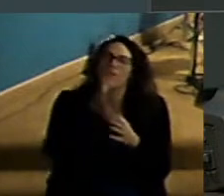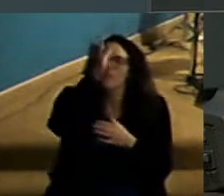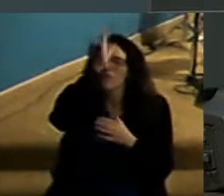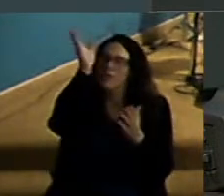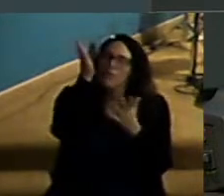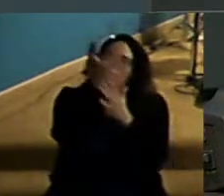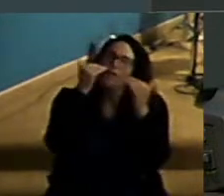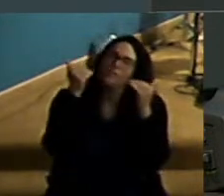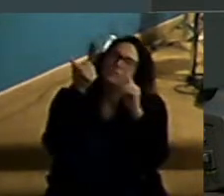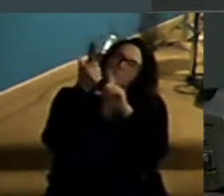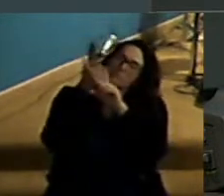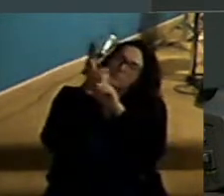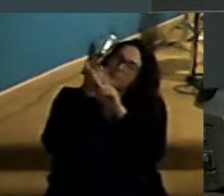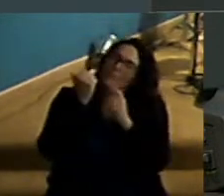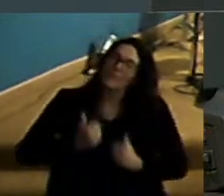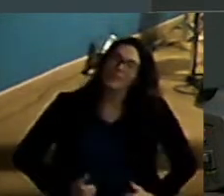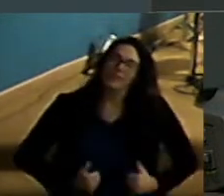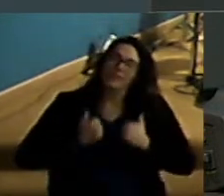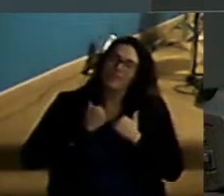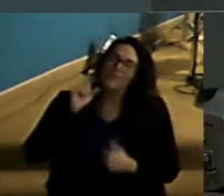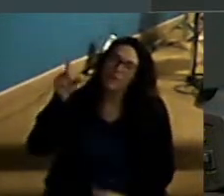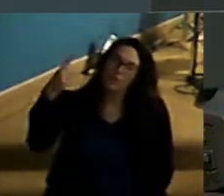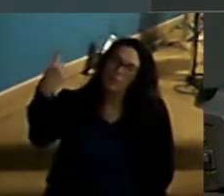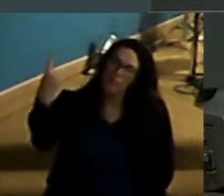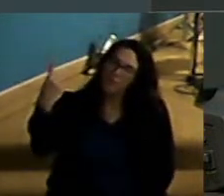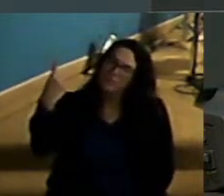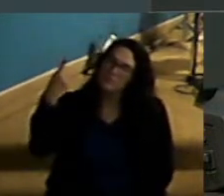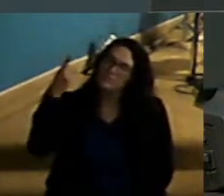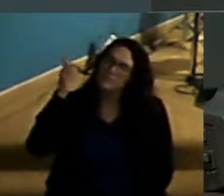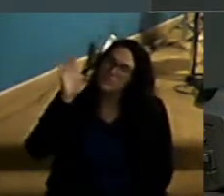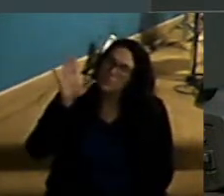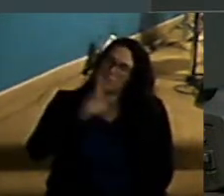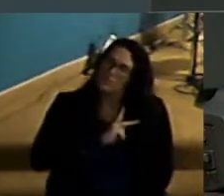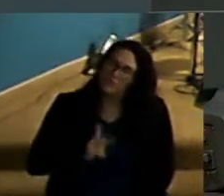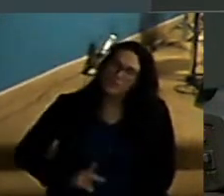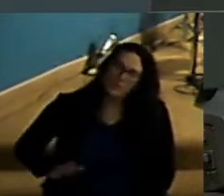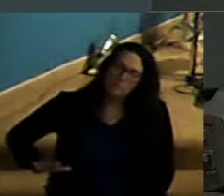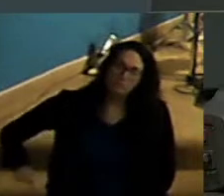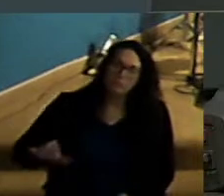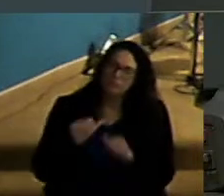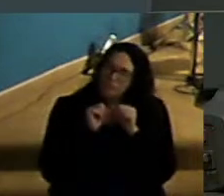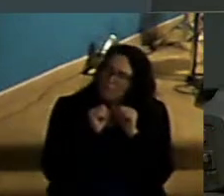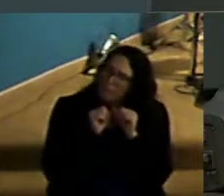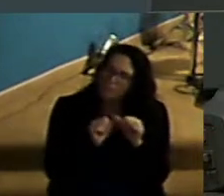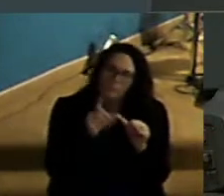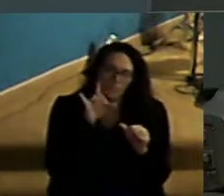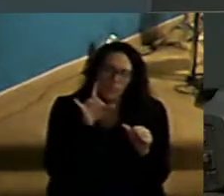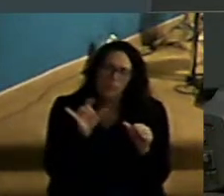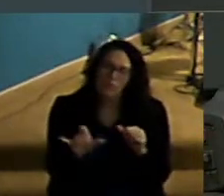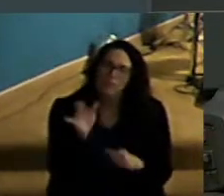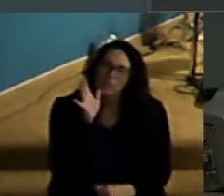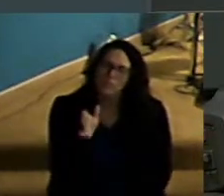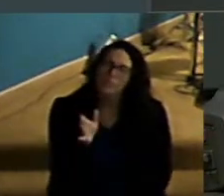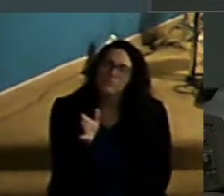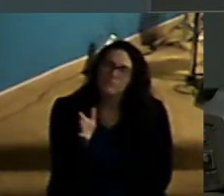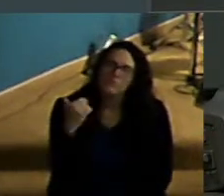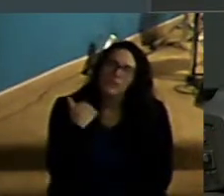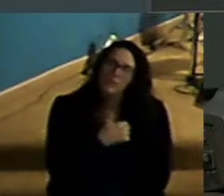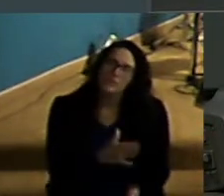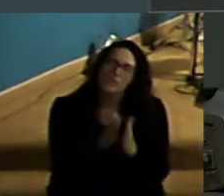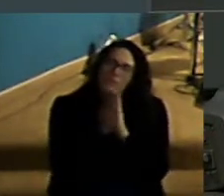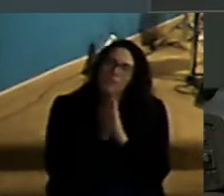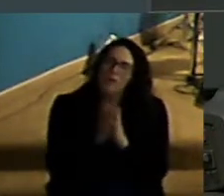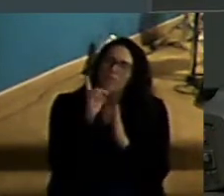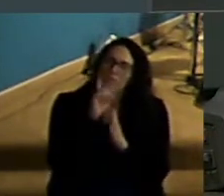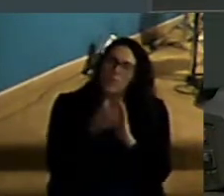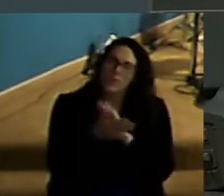Father in heaven, you are the living one, and your kingdom endures forever. We pray for the